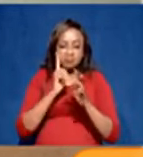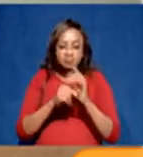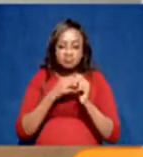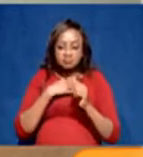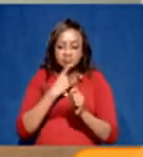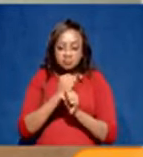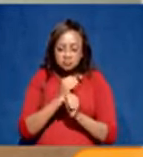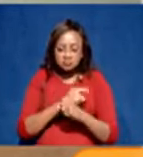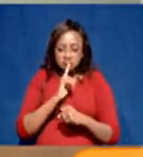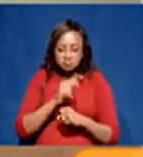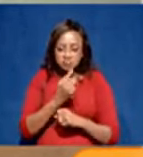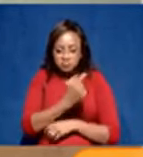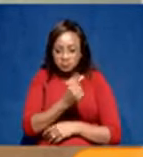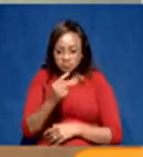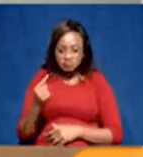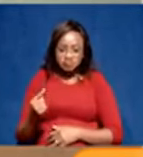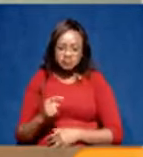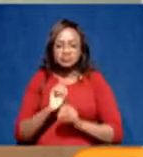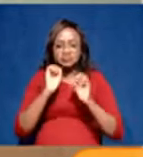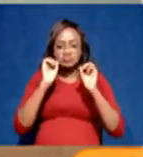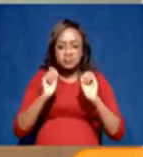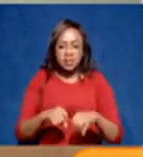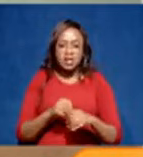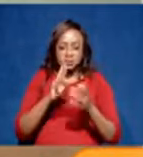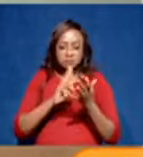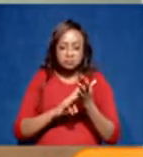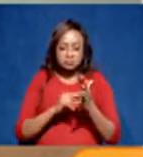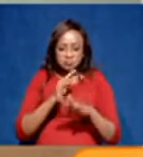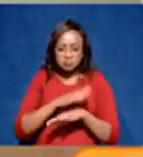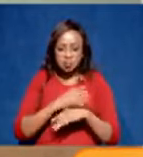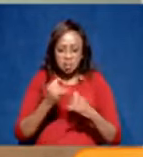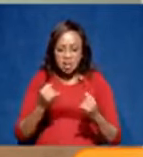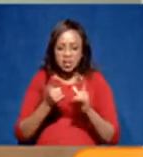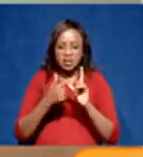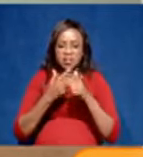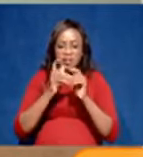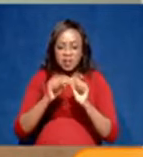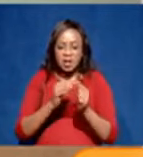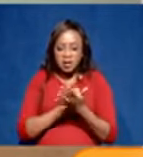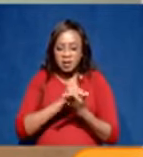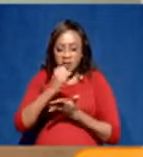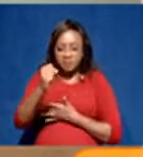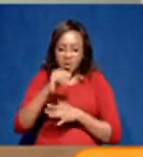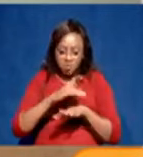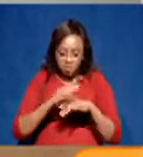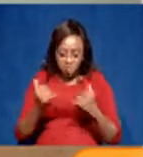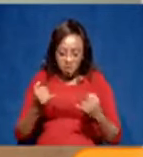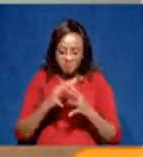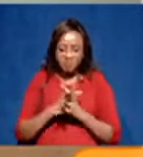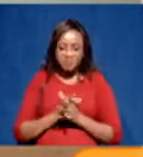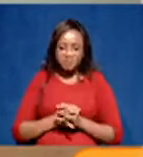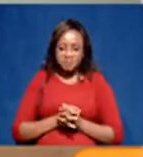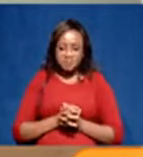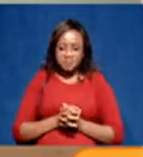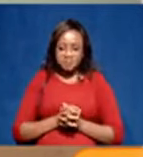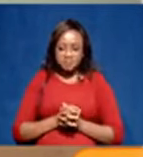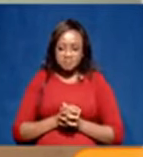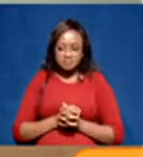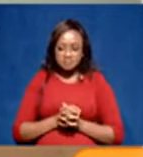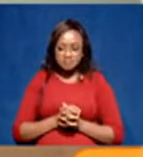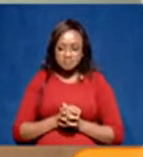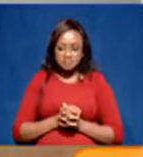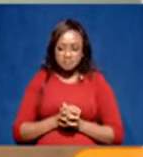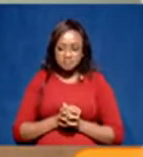tablet to be able to do registrations online, to be able to do their referrals online. Two, we are going to have a criteria